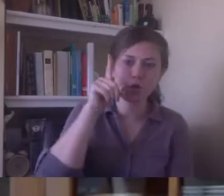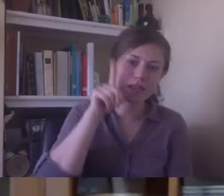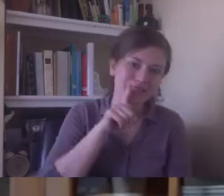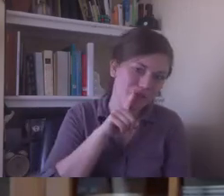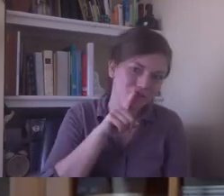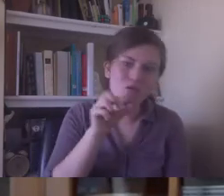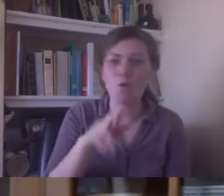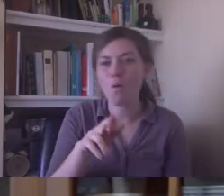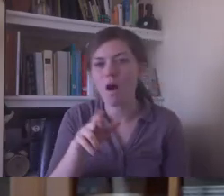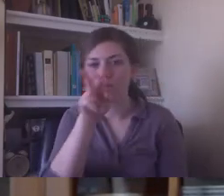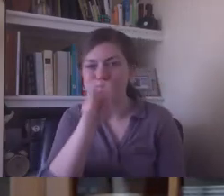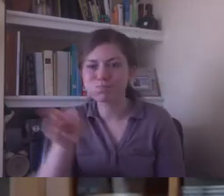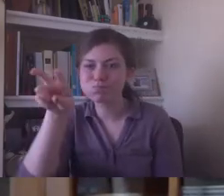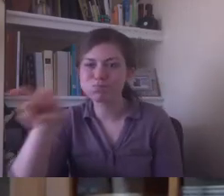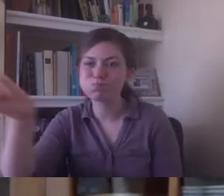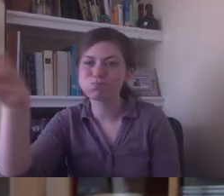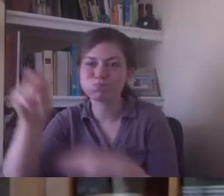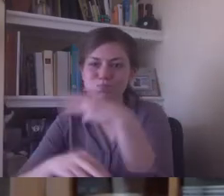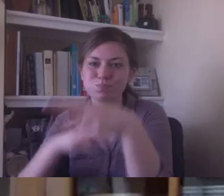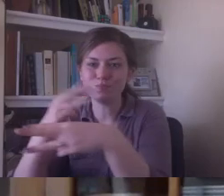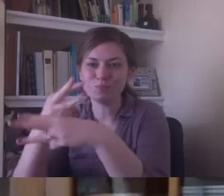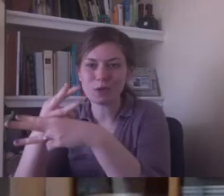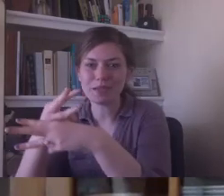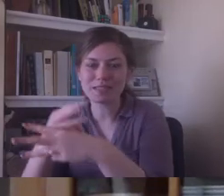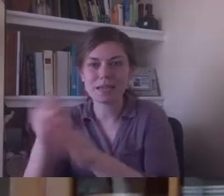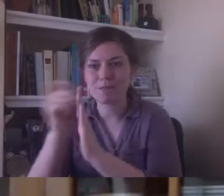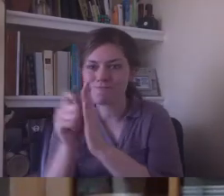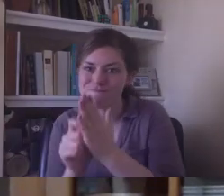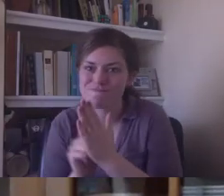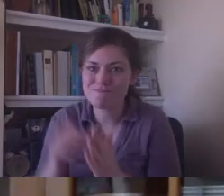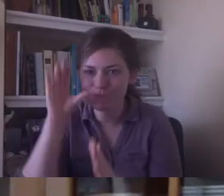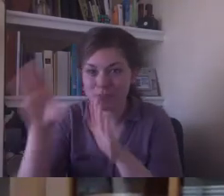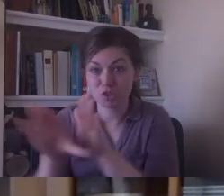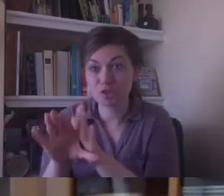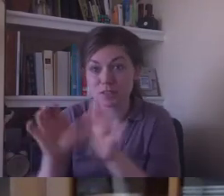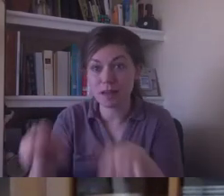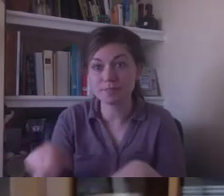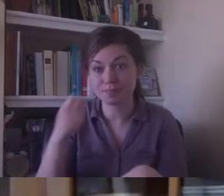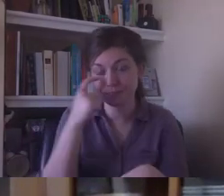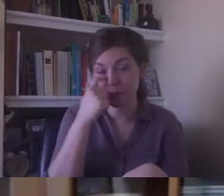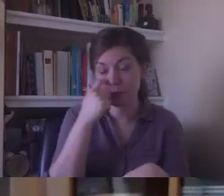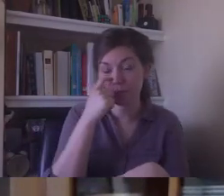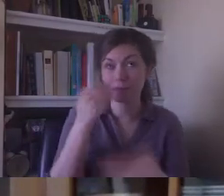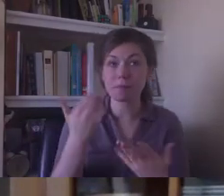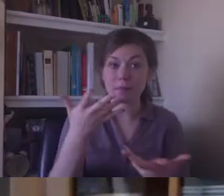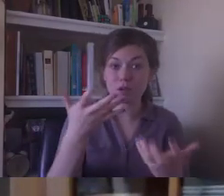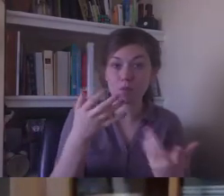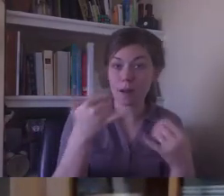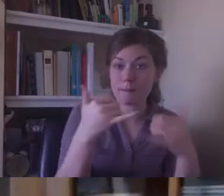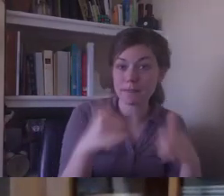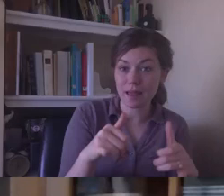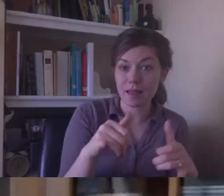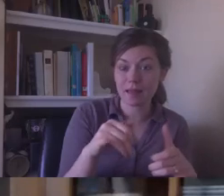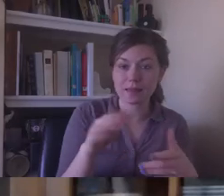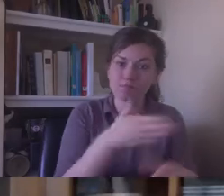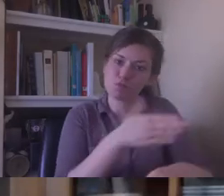is to travel around the world, and I could draw pictures of that. So whatever you dream, maybe your dream is to play an